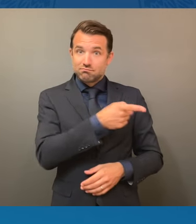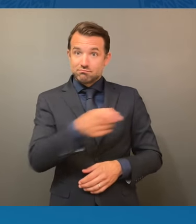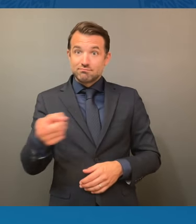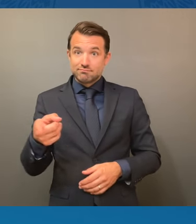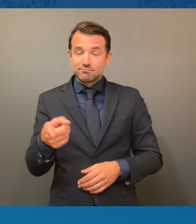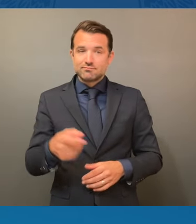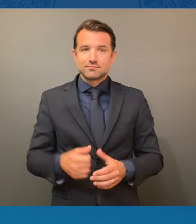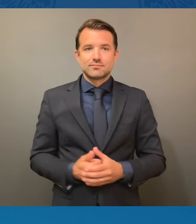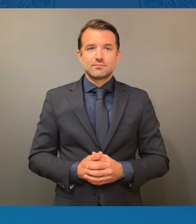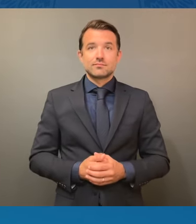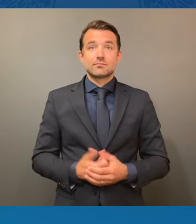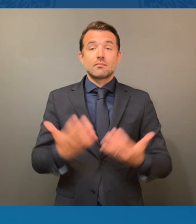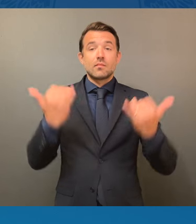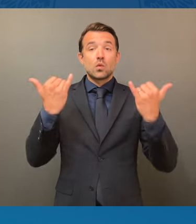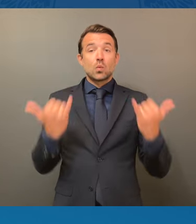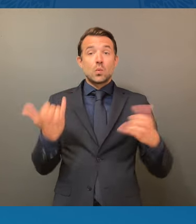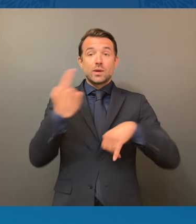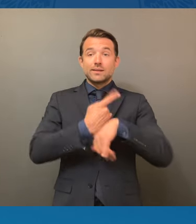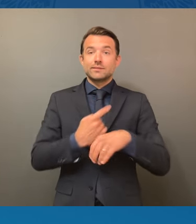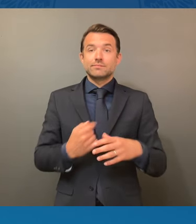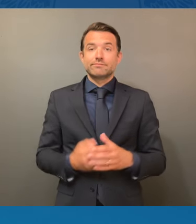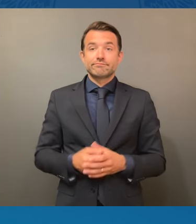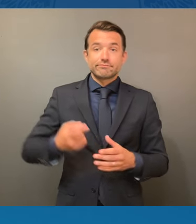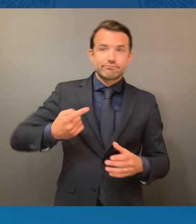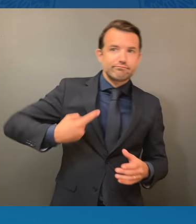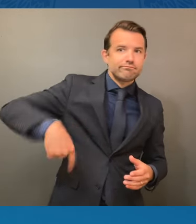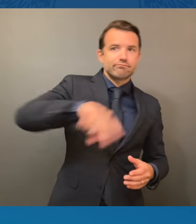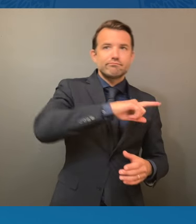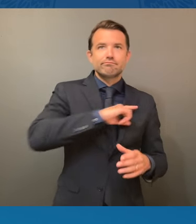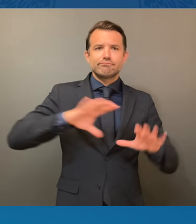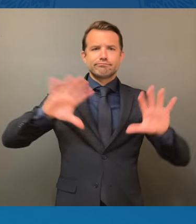today it is our collective turn, but we're counting on you all.